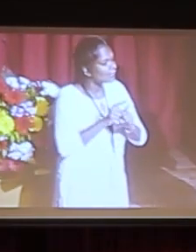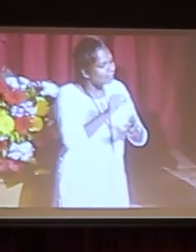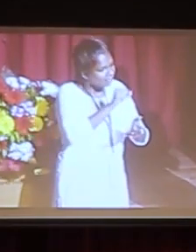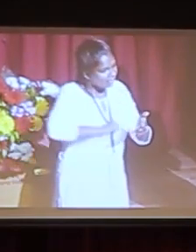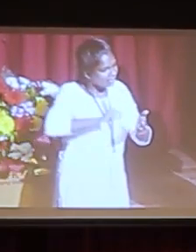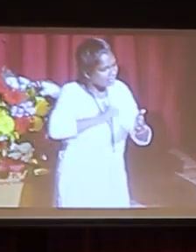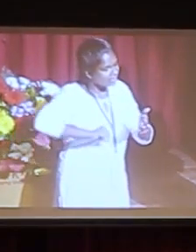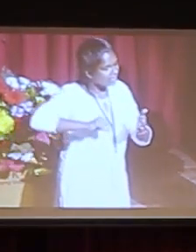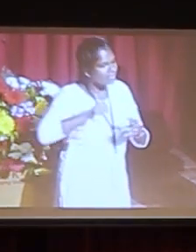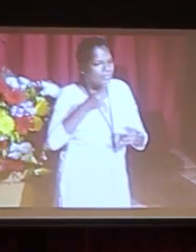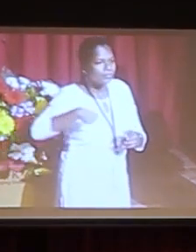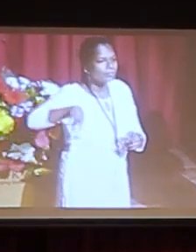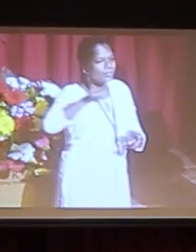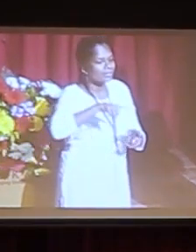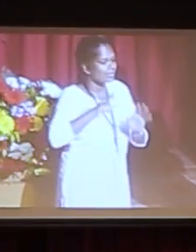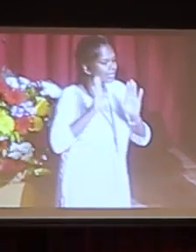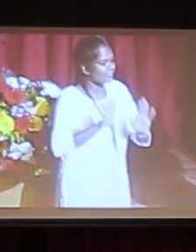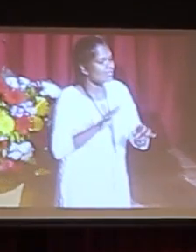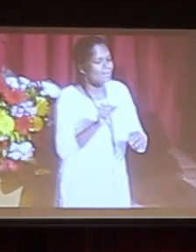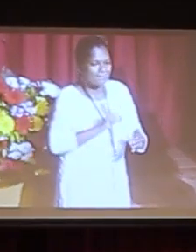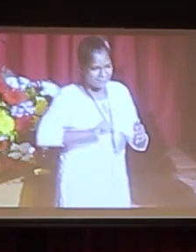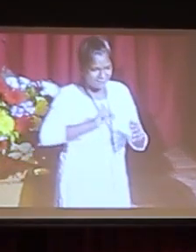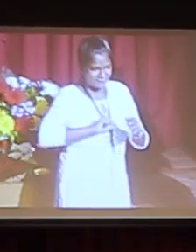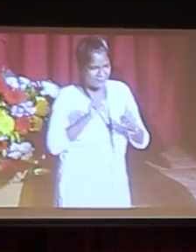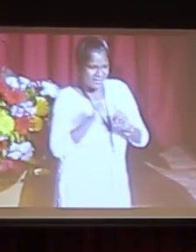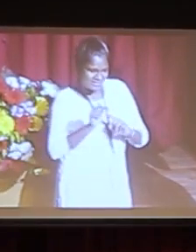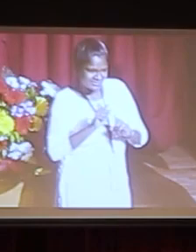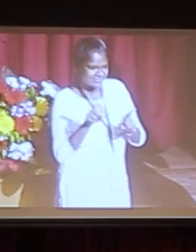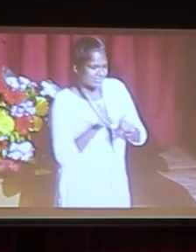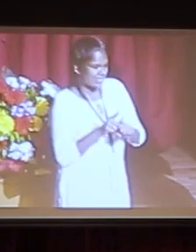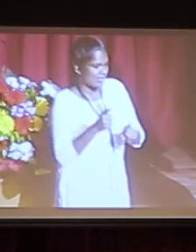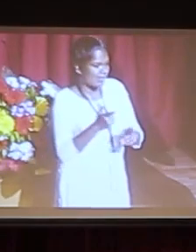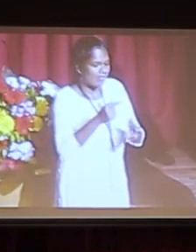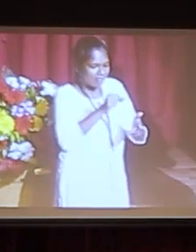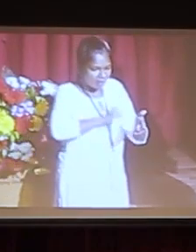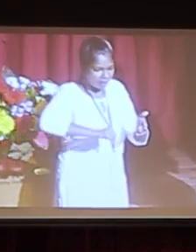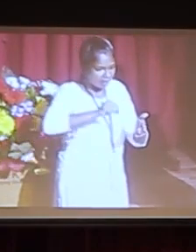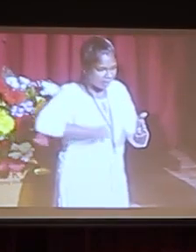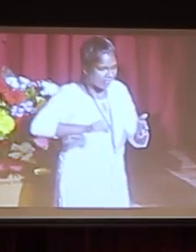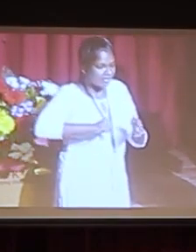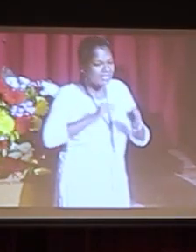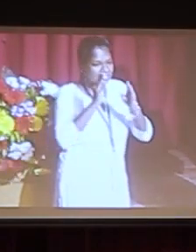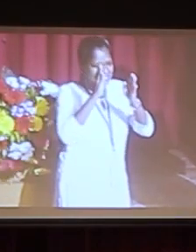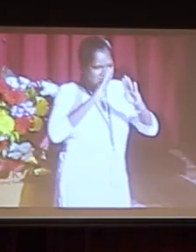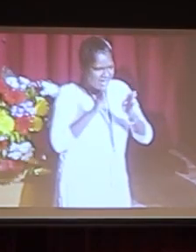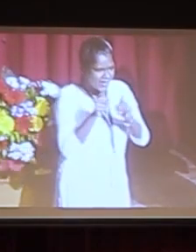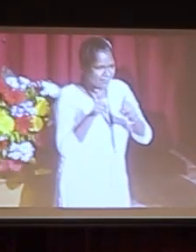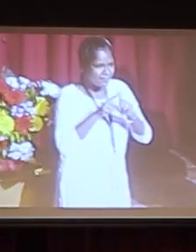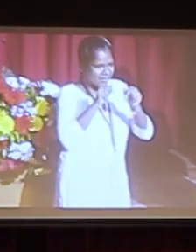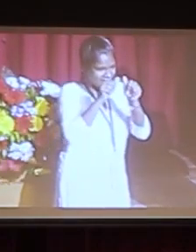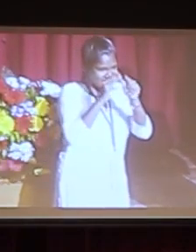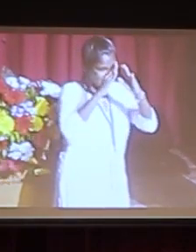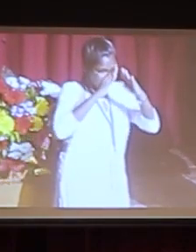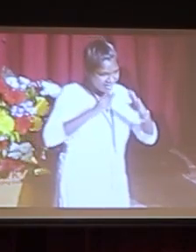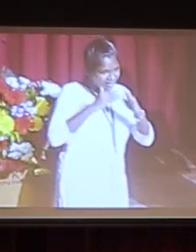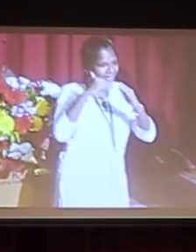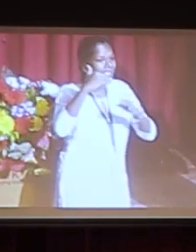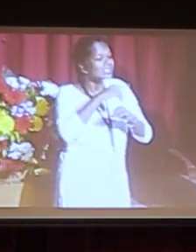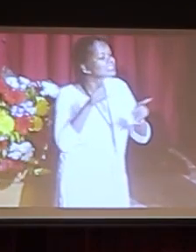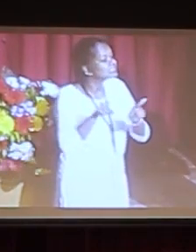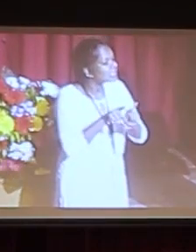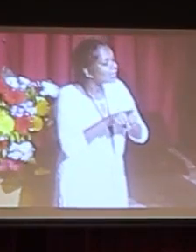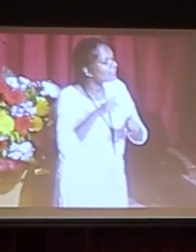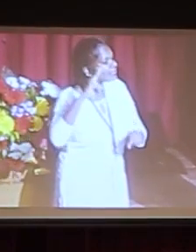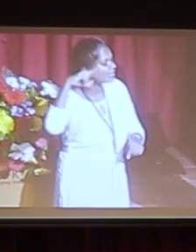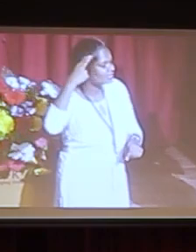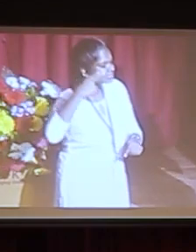write, you can always use stencils to make him write the shape of an alphabet, for the simple